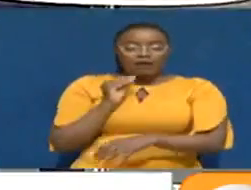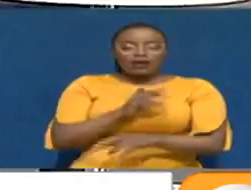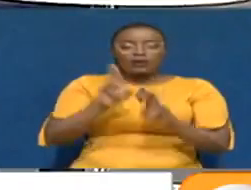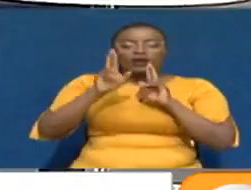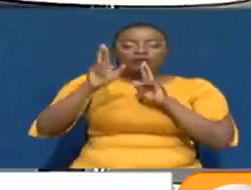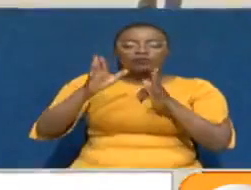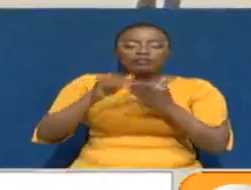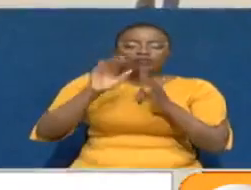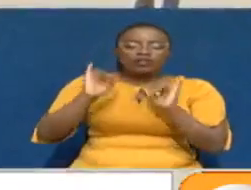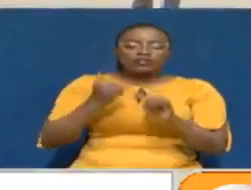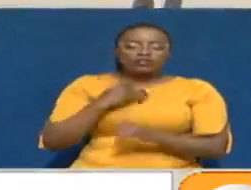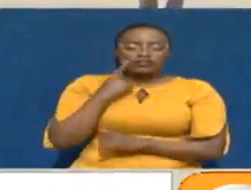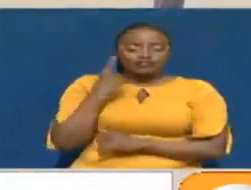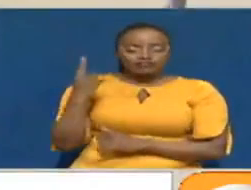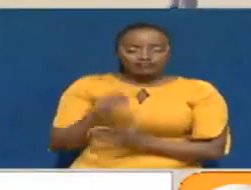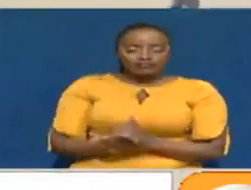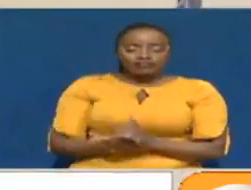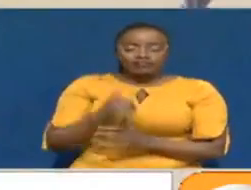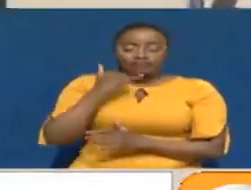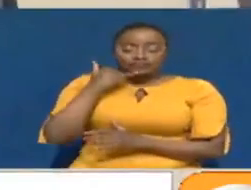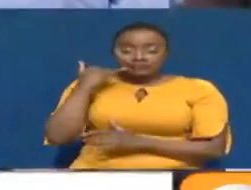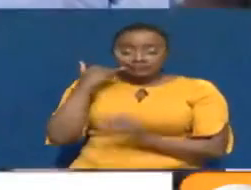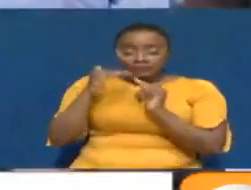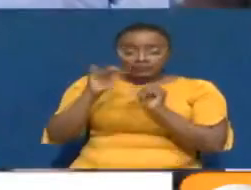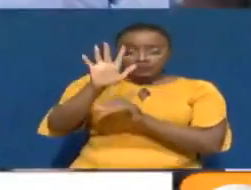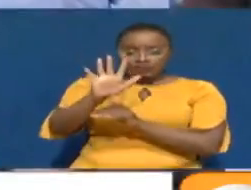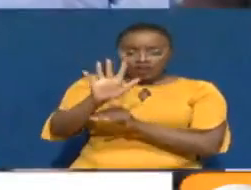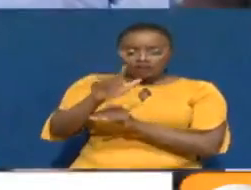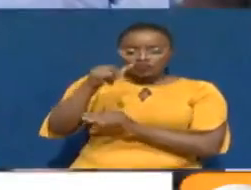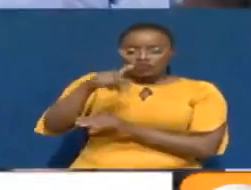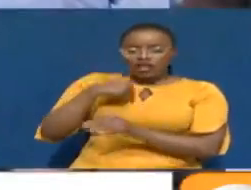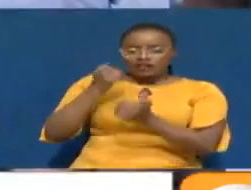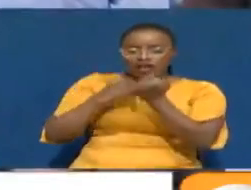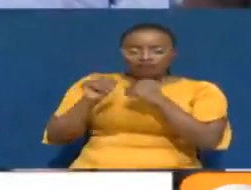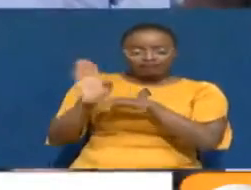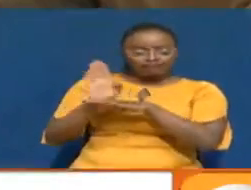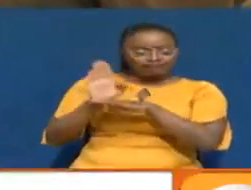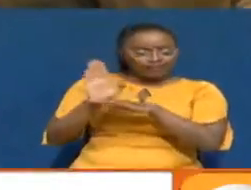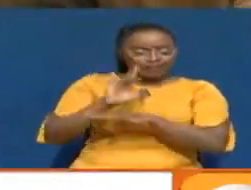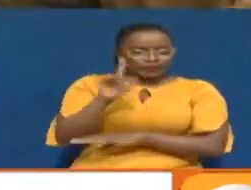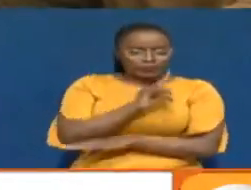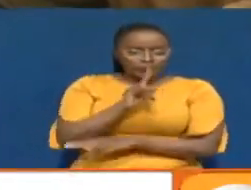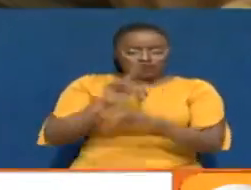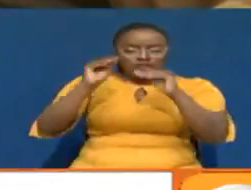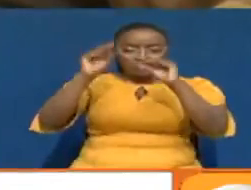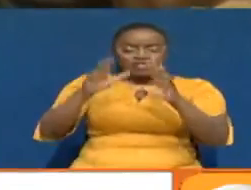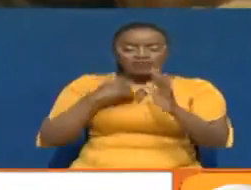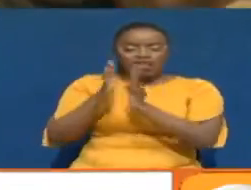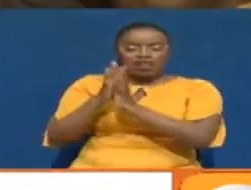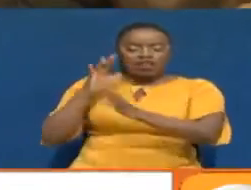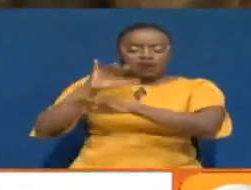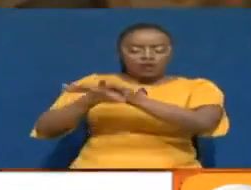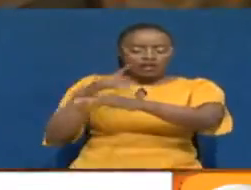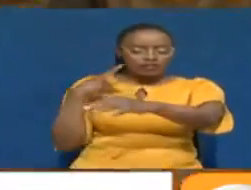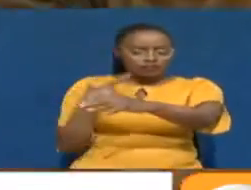reports. The Nakuru Level 5 Hospital was today abuzz with activity as teachers lined up to get a dose of